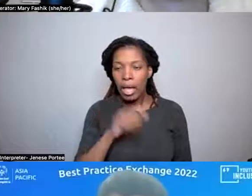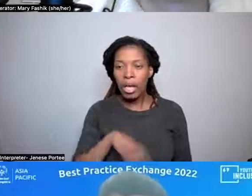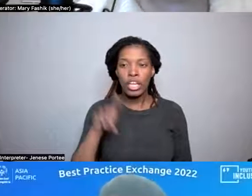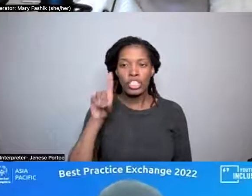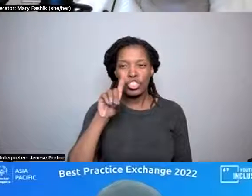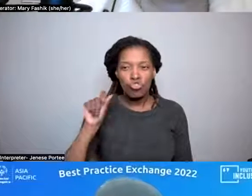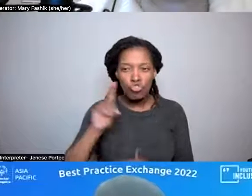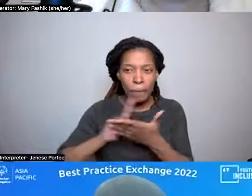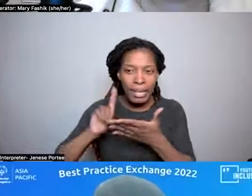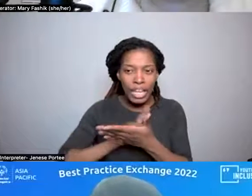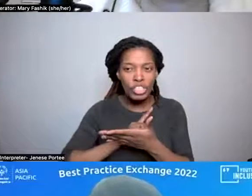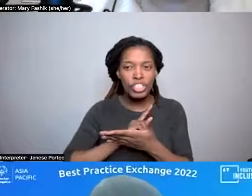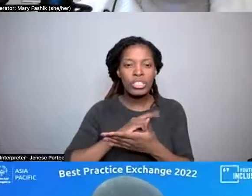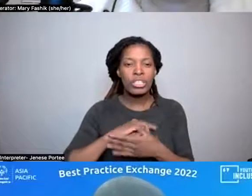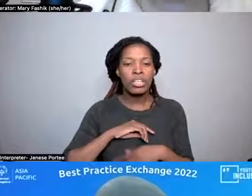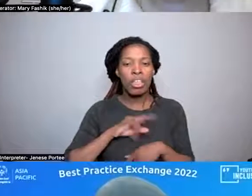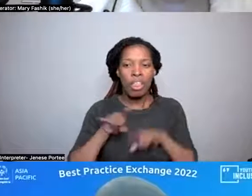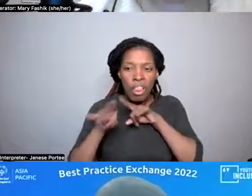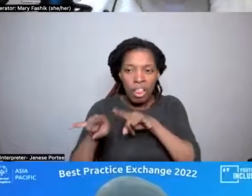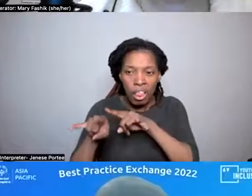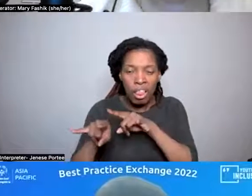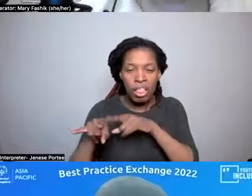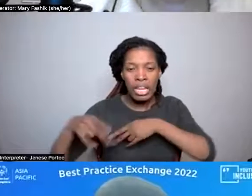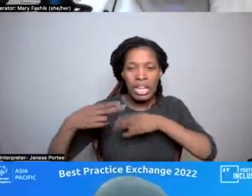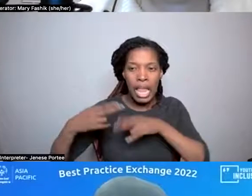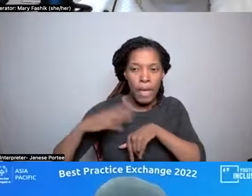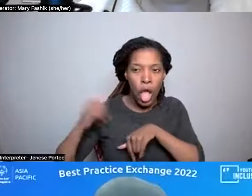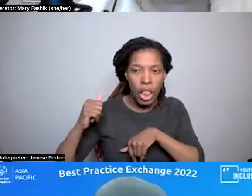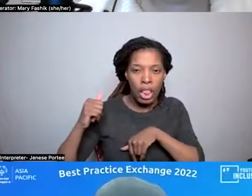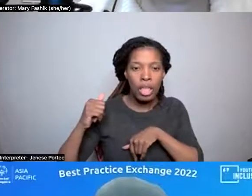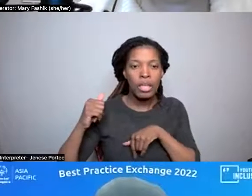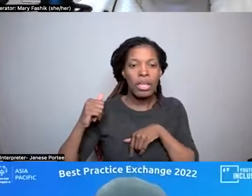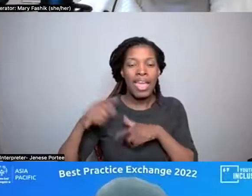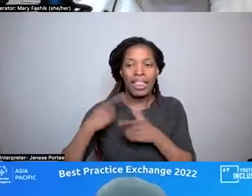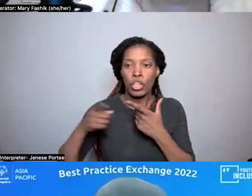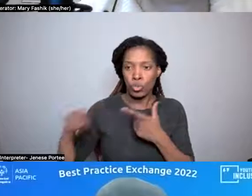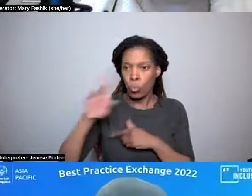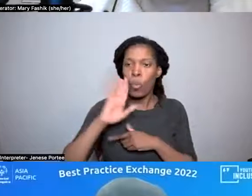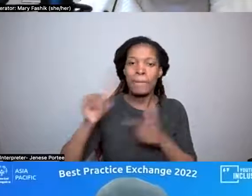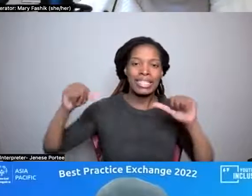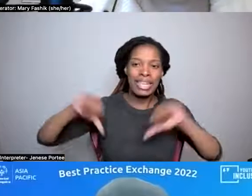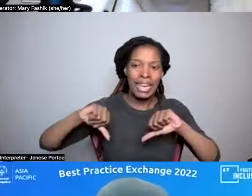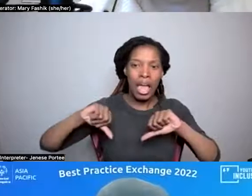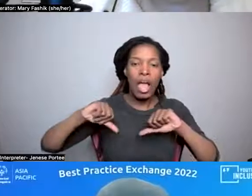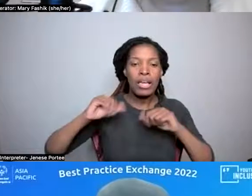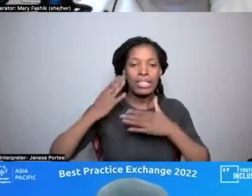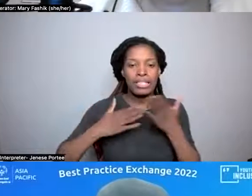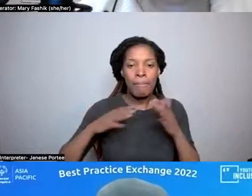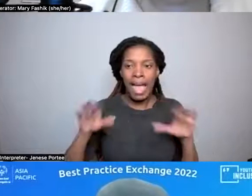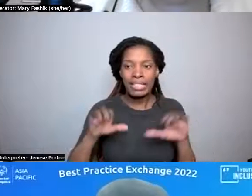calling, and then you are denied some activities in the community. Even you